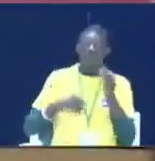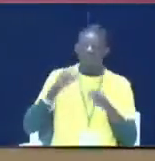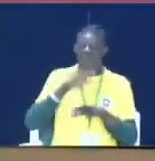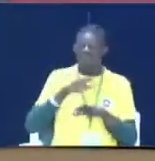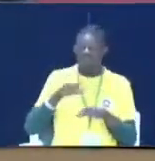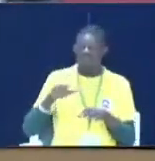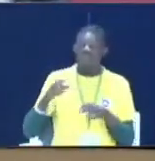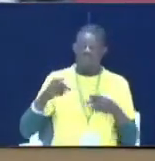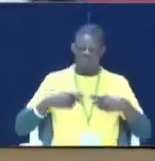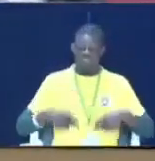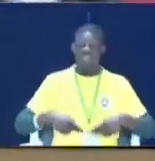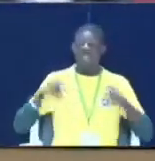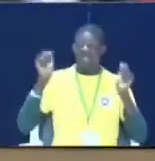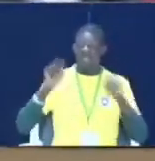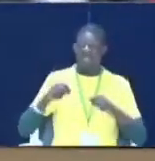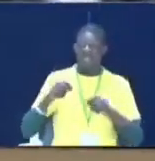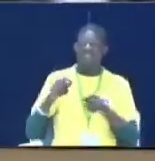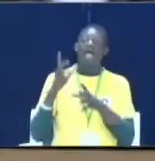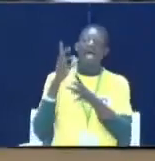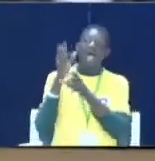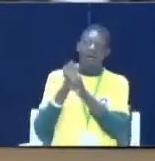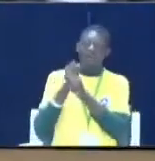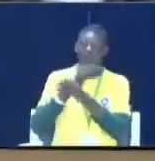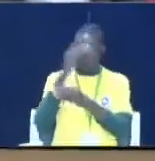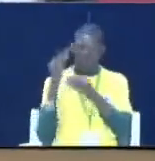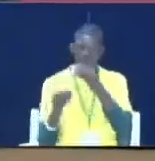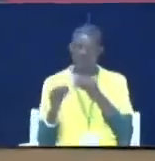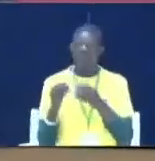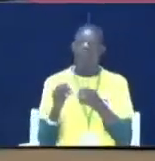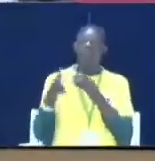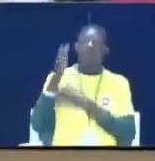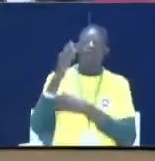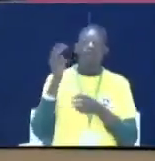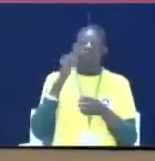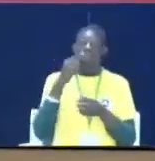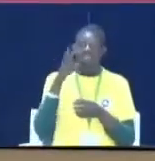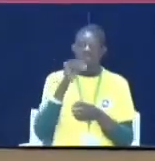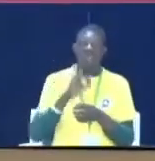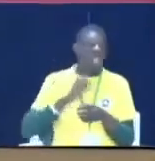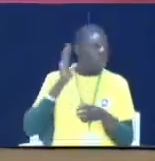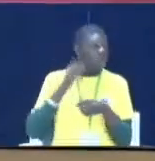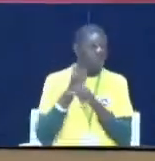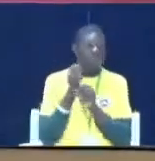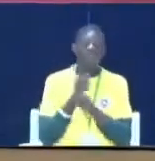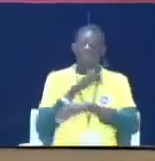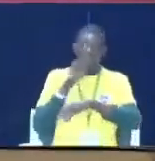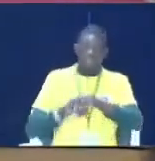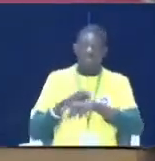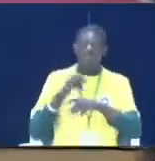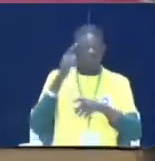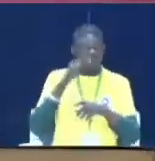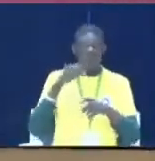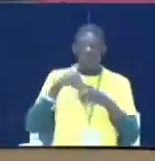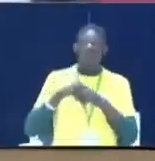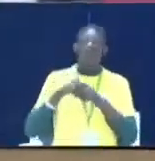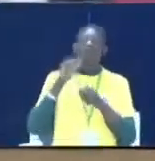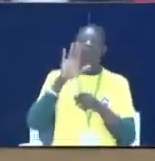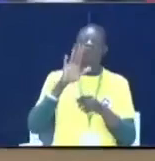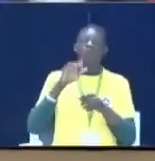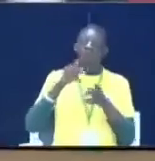what his physical seed can accomplish. God was telling him, I will make nations for you, even in a place your leg has not